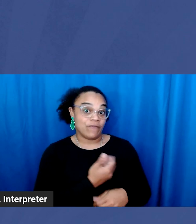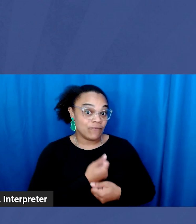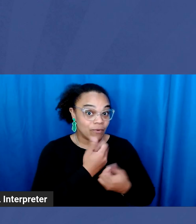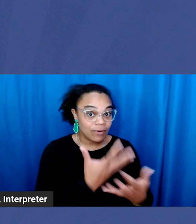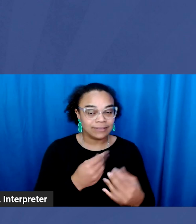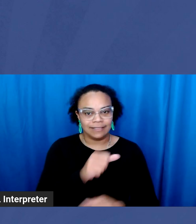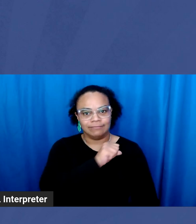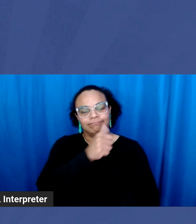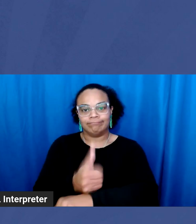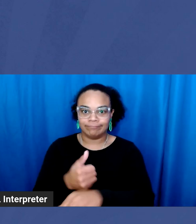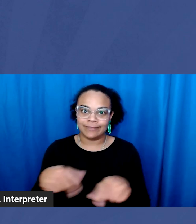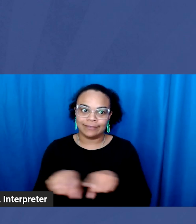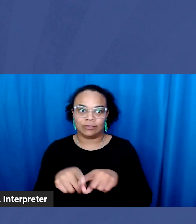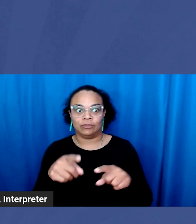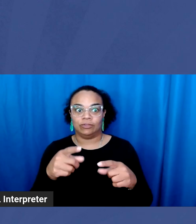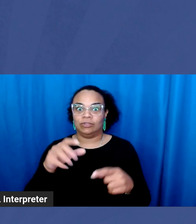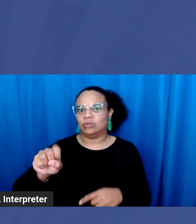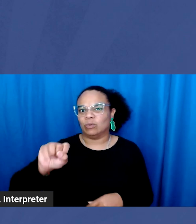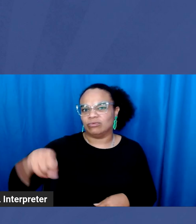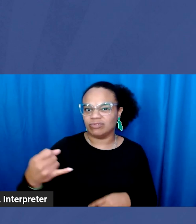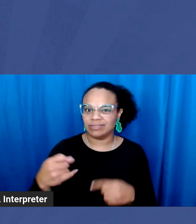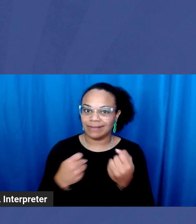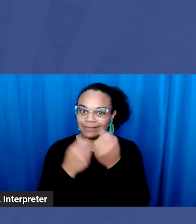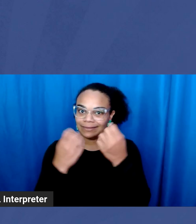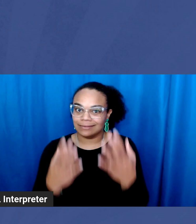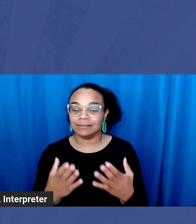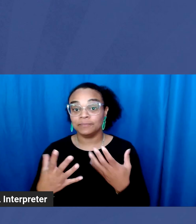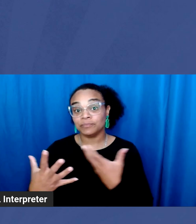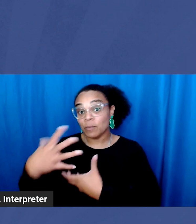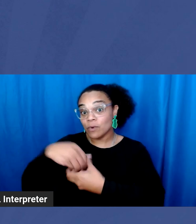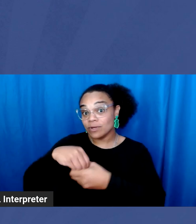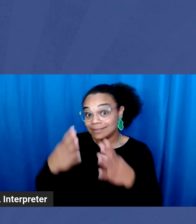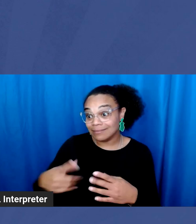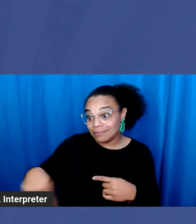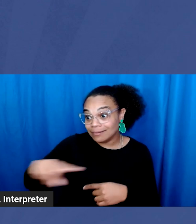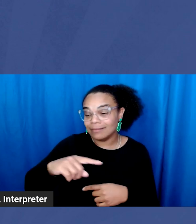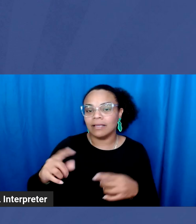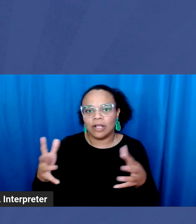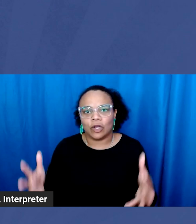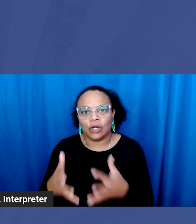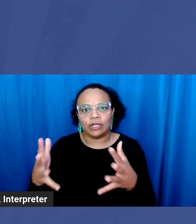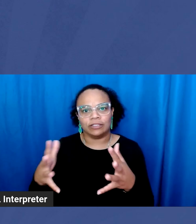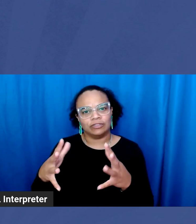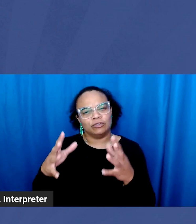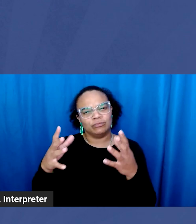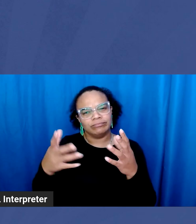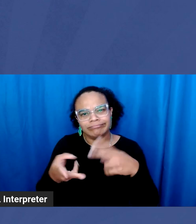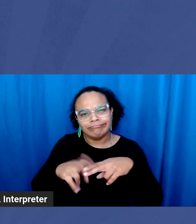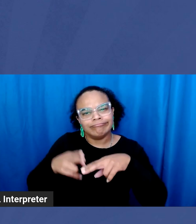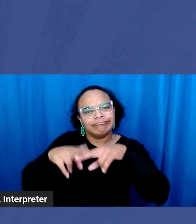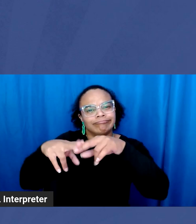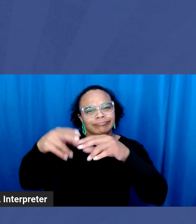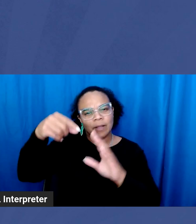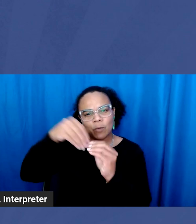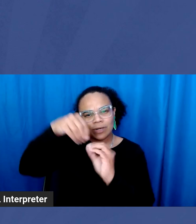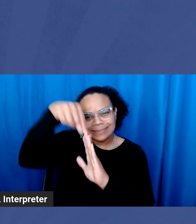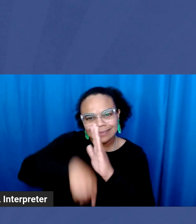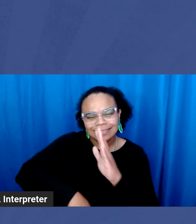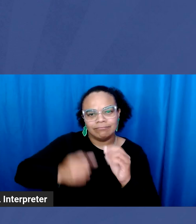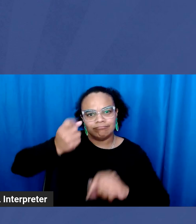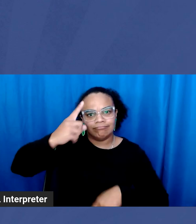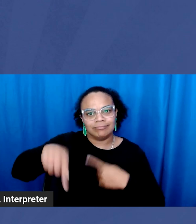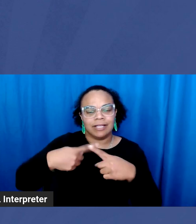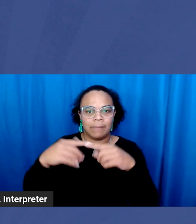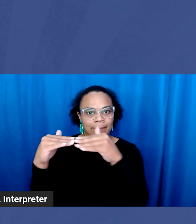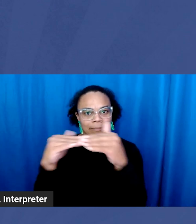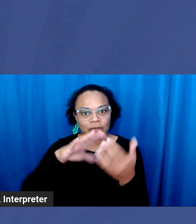advocates. Participants are encouraged to deepen their understanding of complex issues through peer learning and research, and to expand